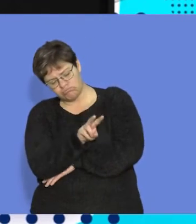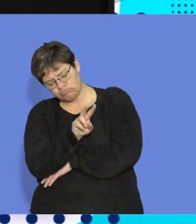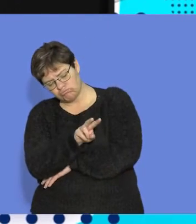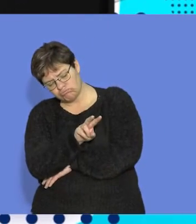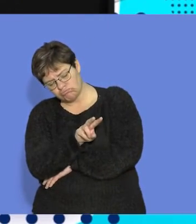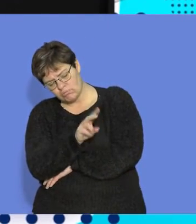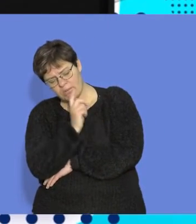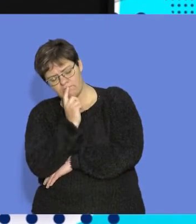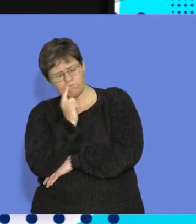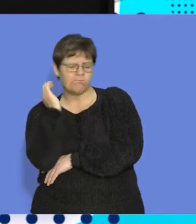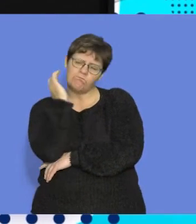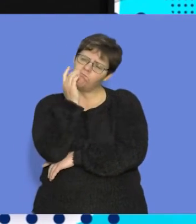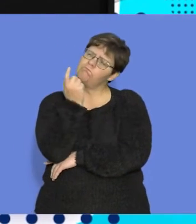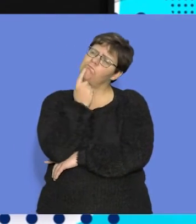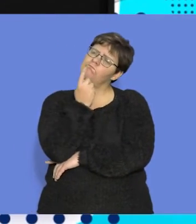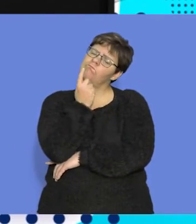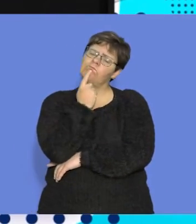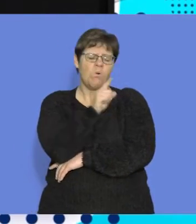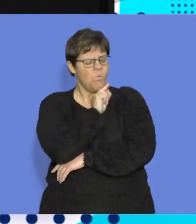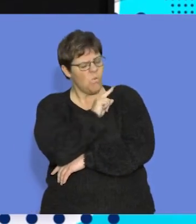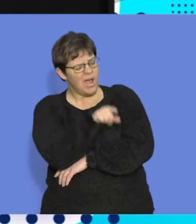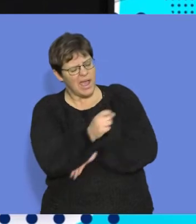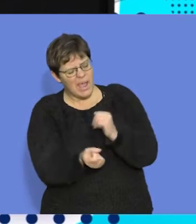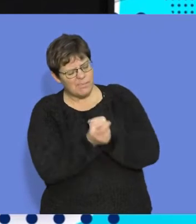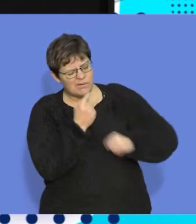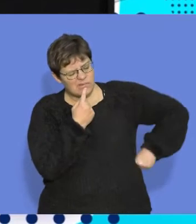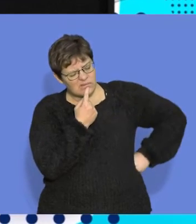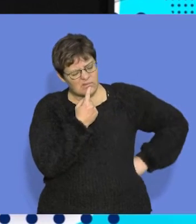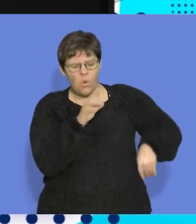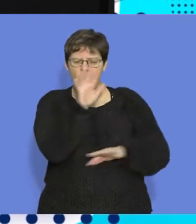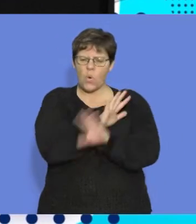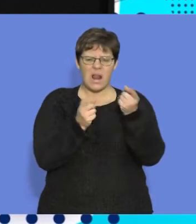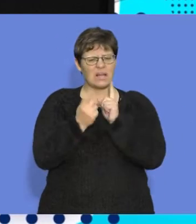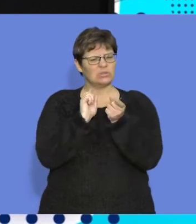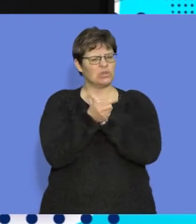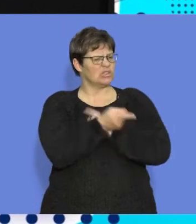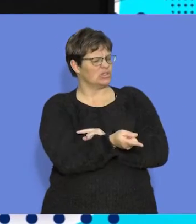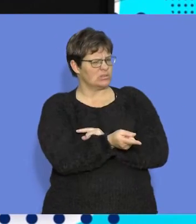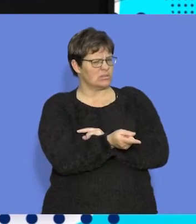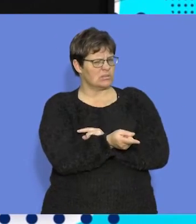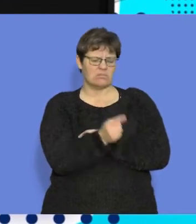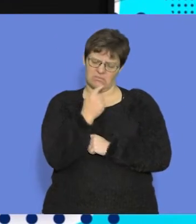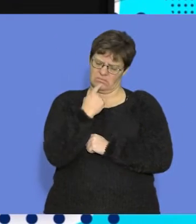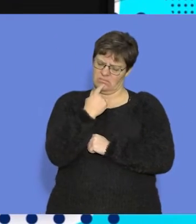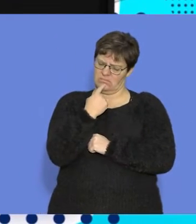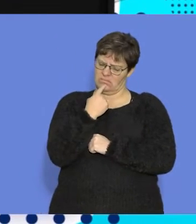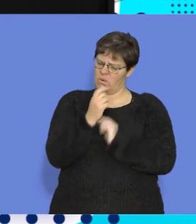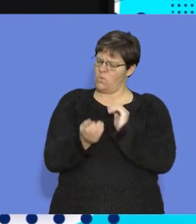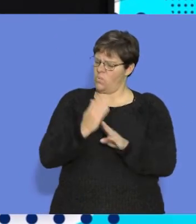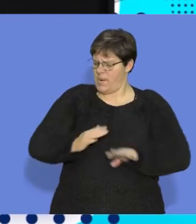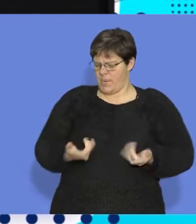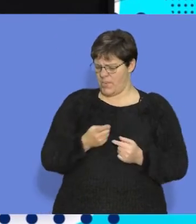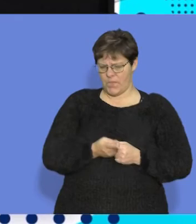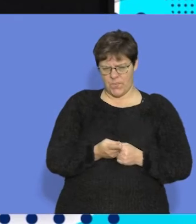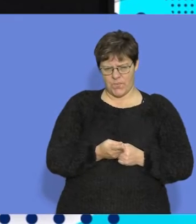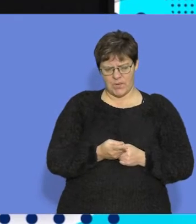observe. They wonder, I wonder why that's that color, or I wonder how this works.